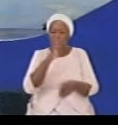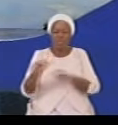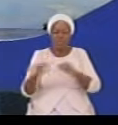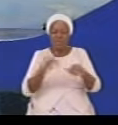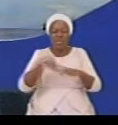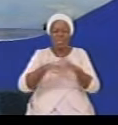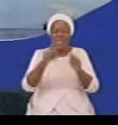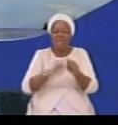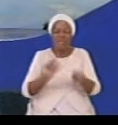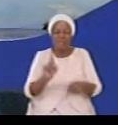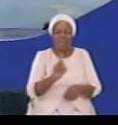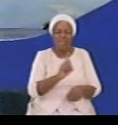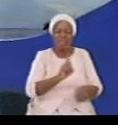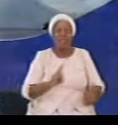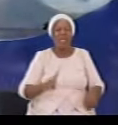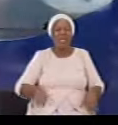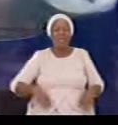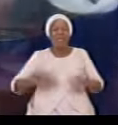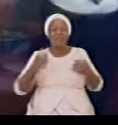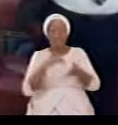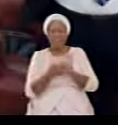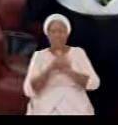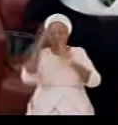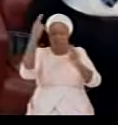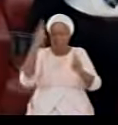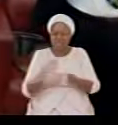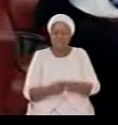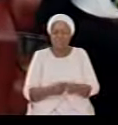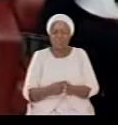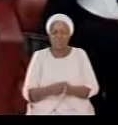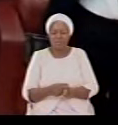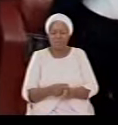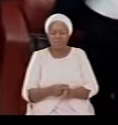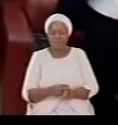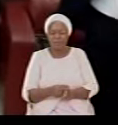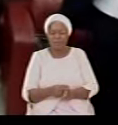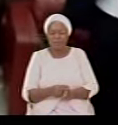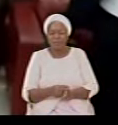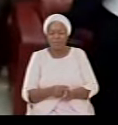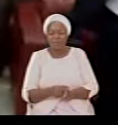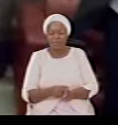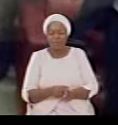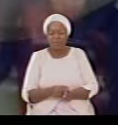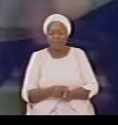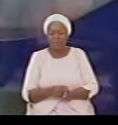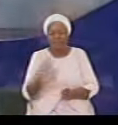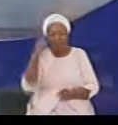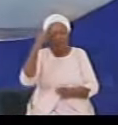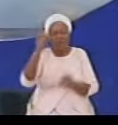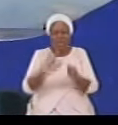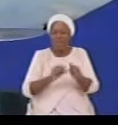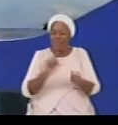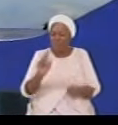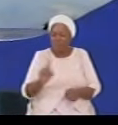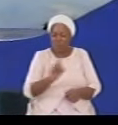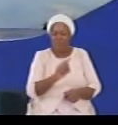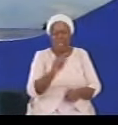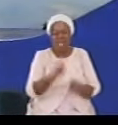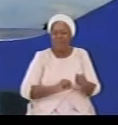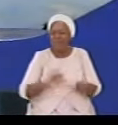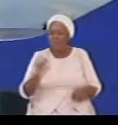in every life in Jesus' name. for everyone,